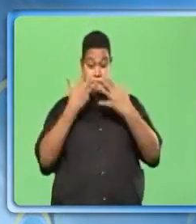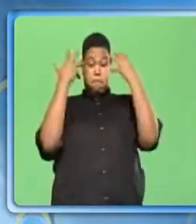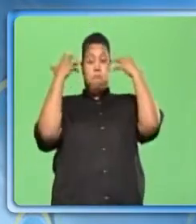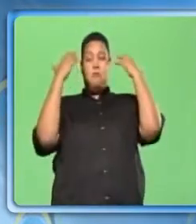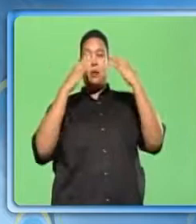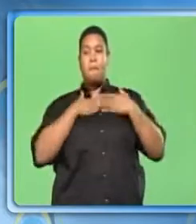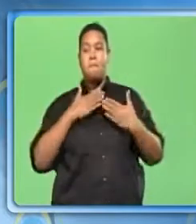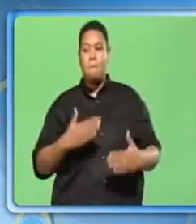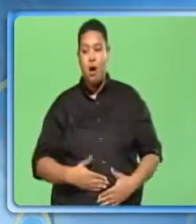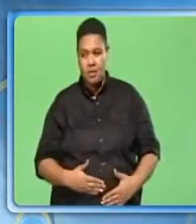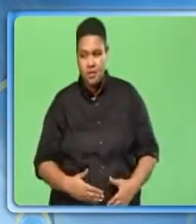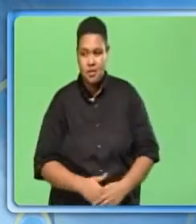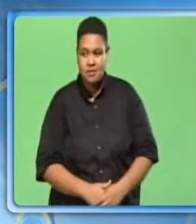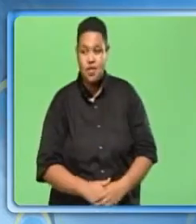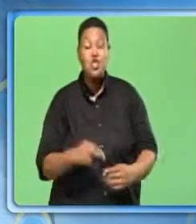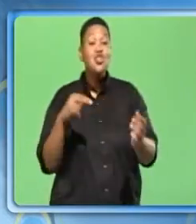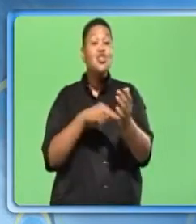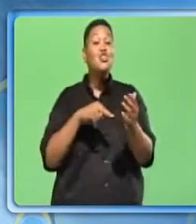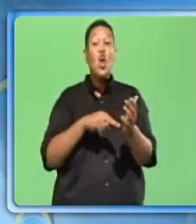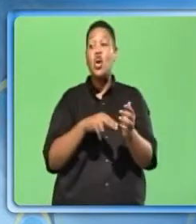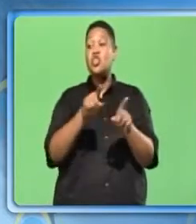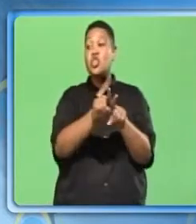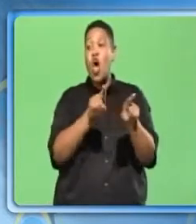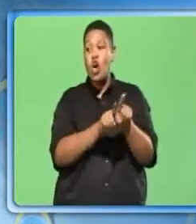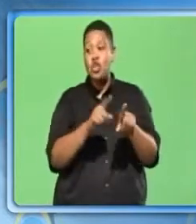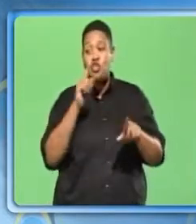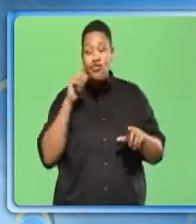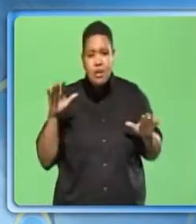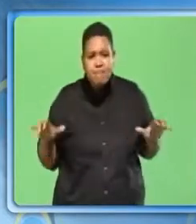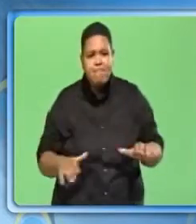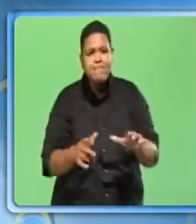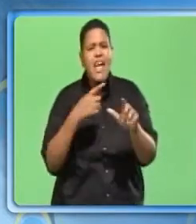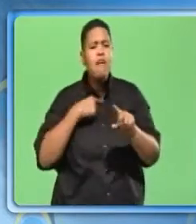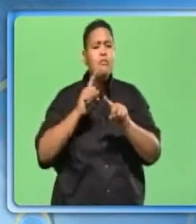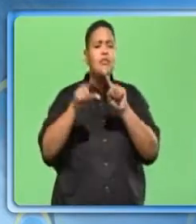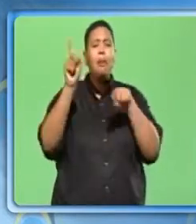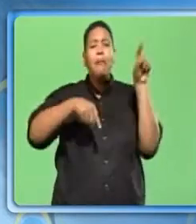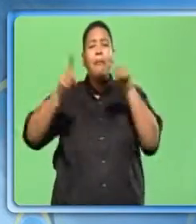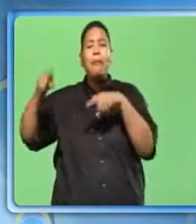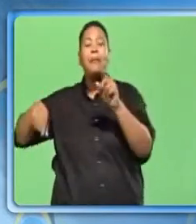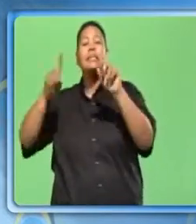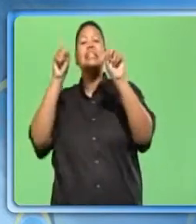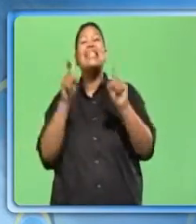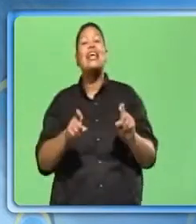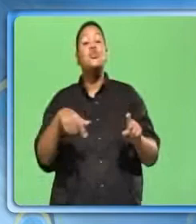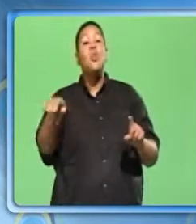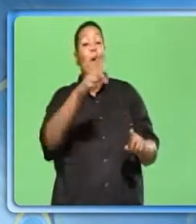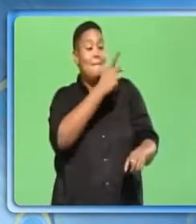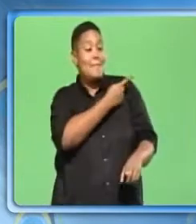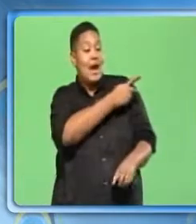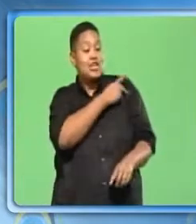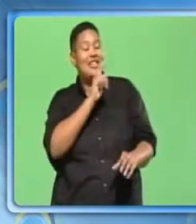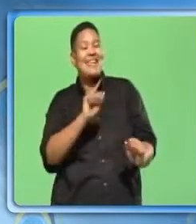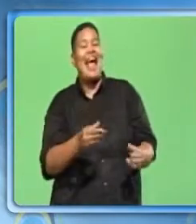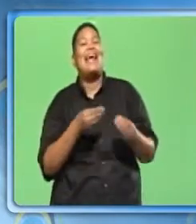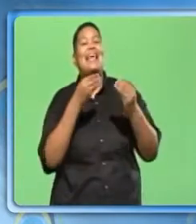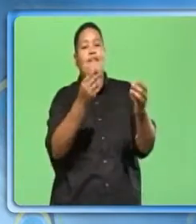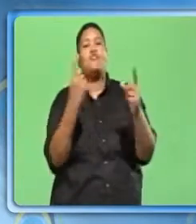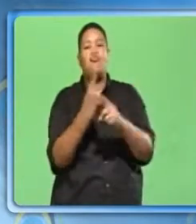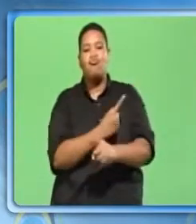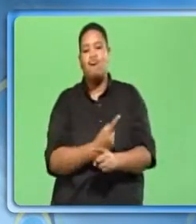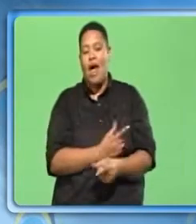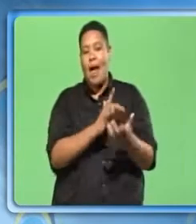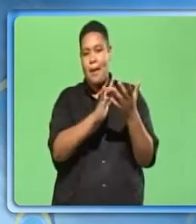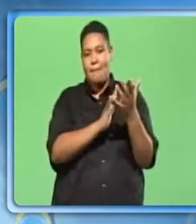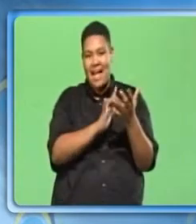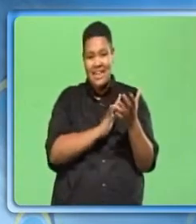defenses. Nurses also conduct a variety of tests so that patients can be given the correct